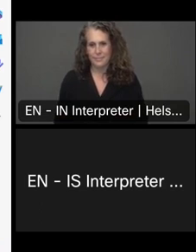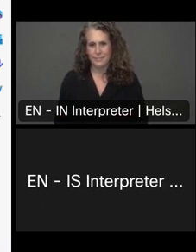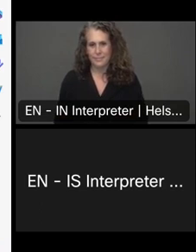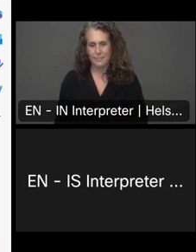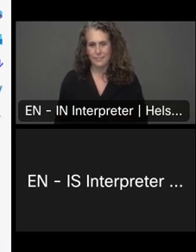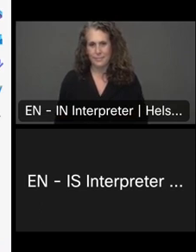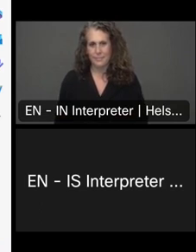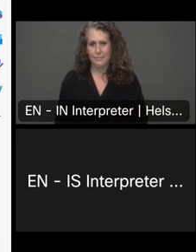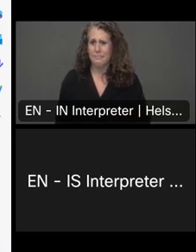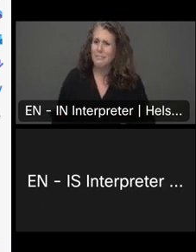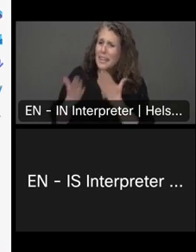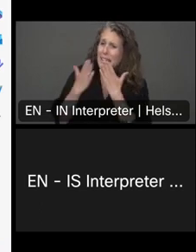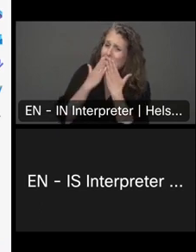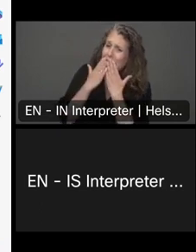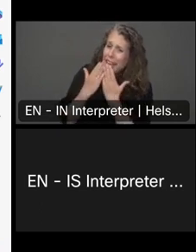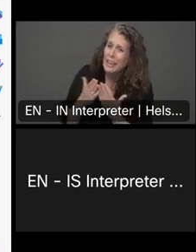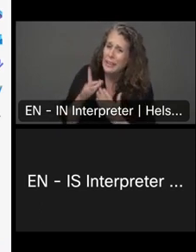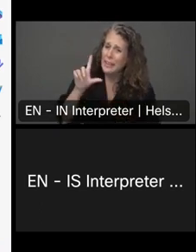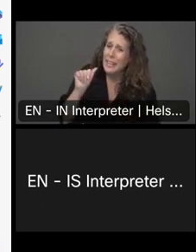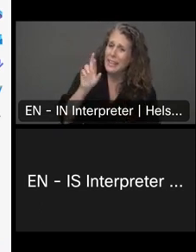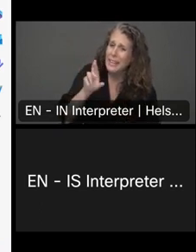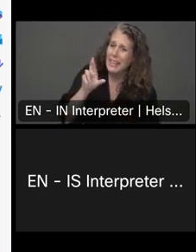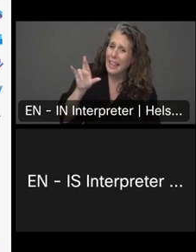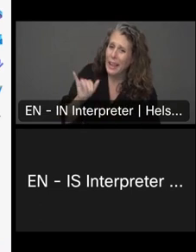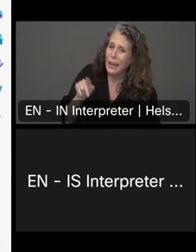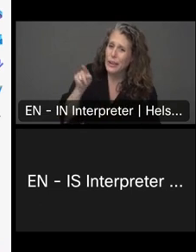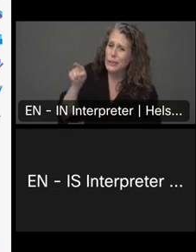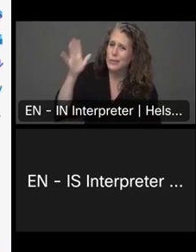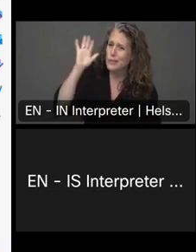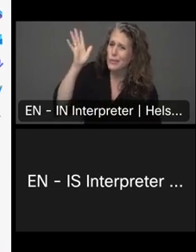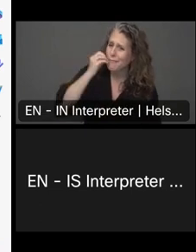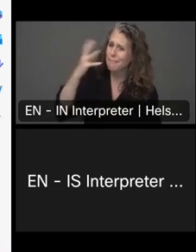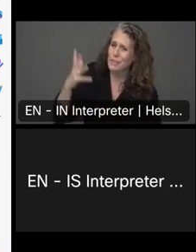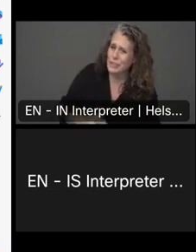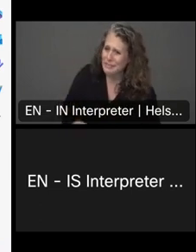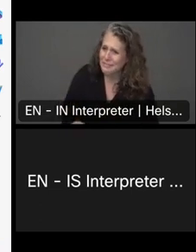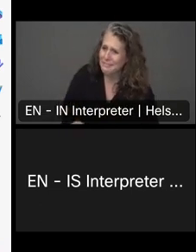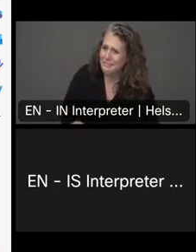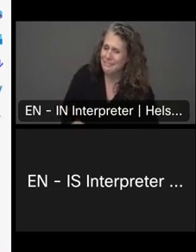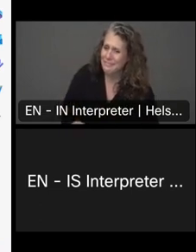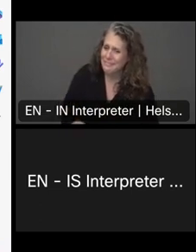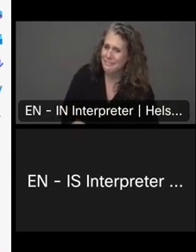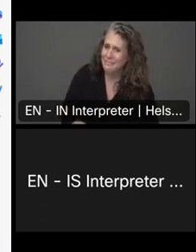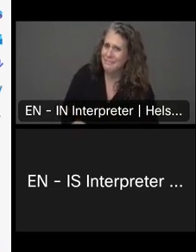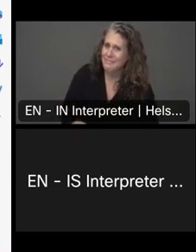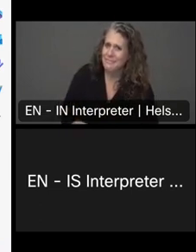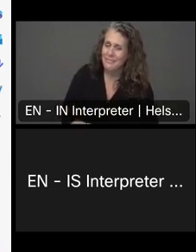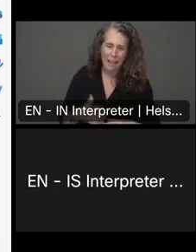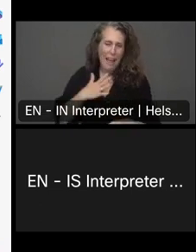Thank you so much, Larry, for a wonderful talk. Pleasure. Nice to have extravagance